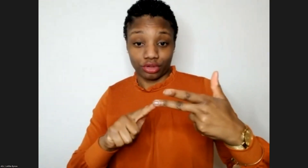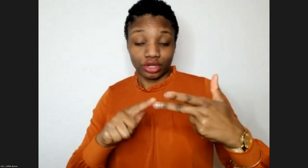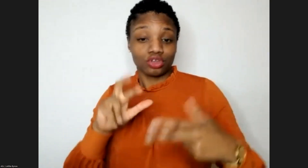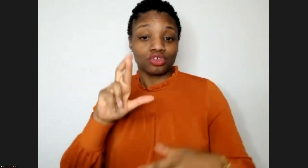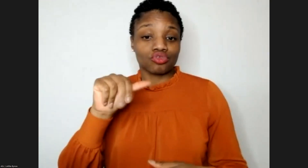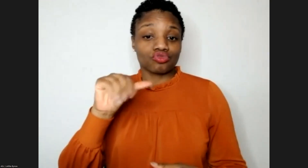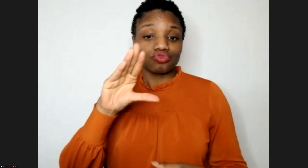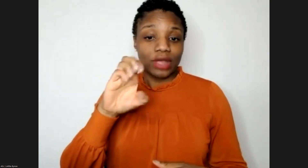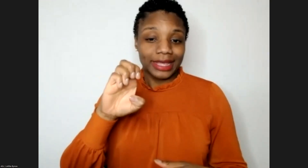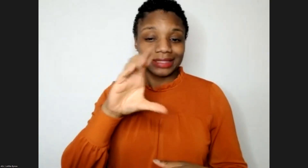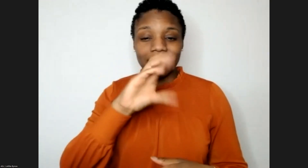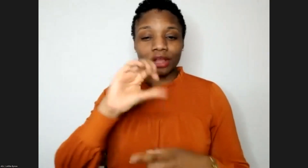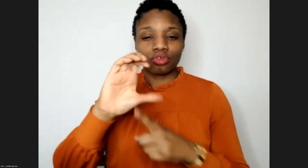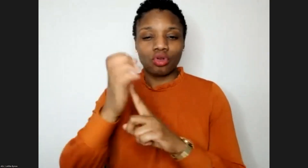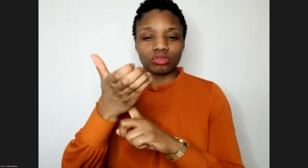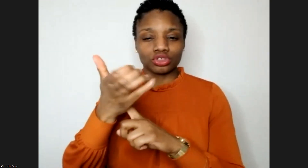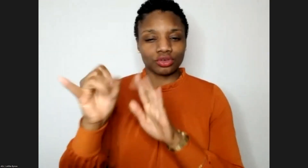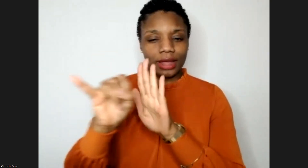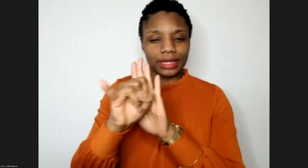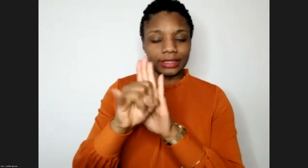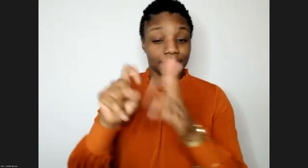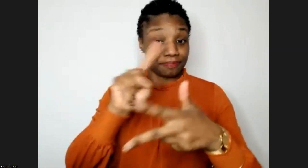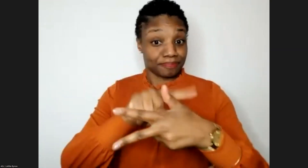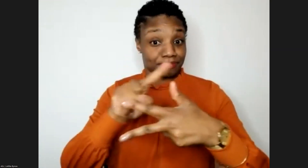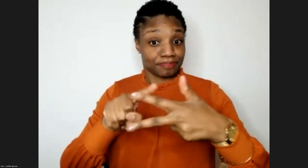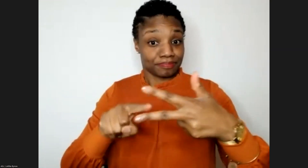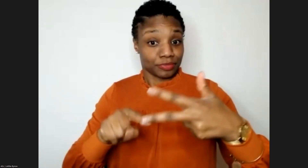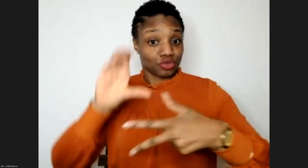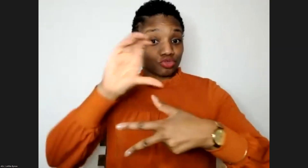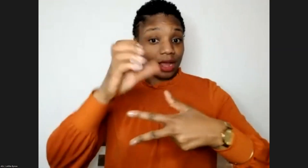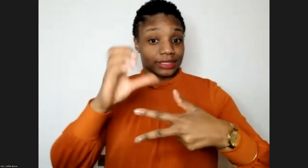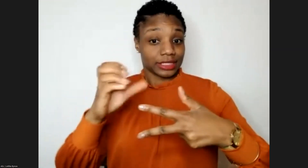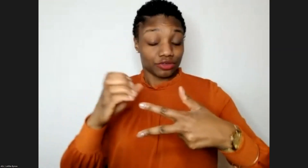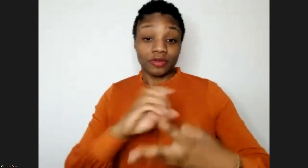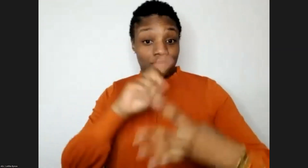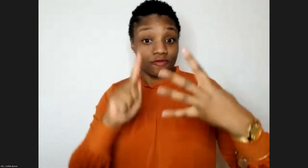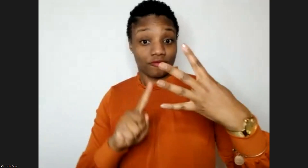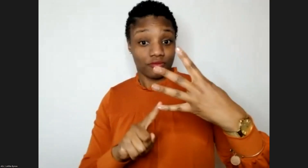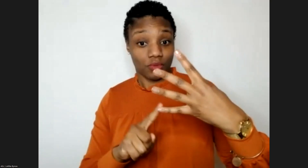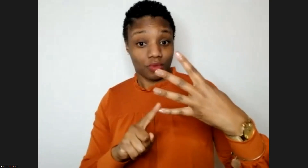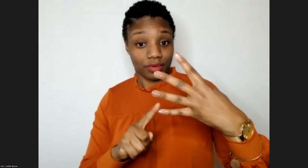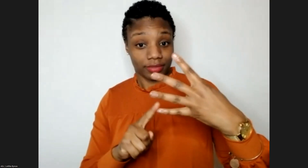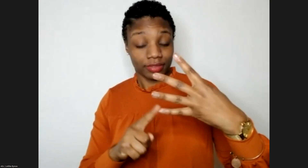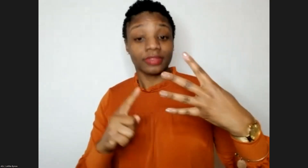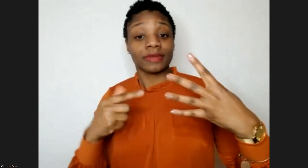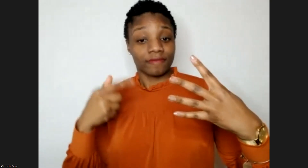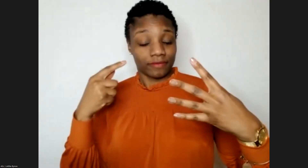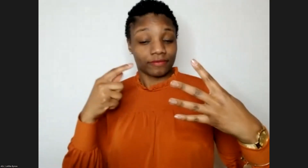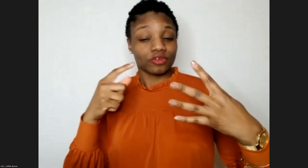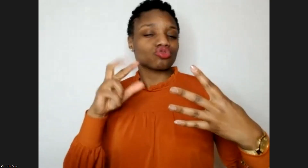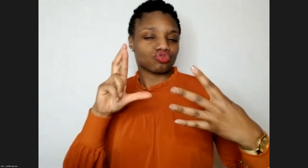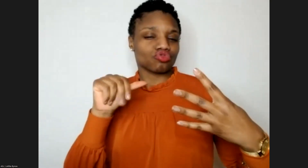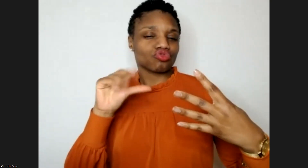cultural identity. And so those three are the main criteria, and then there's a fourth one for the